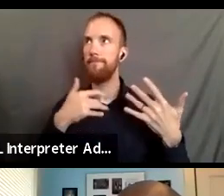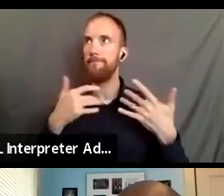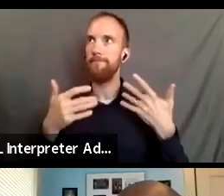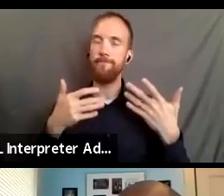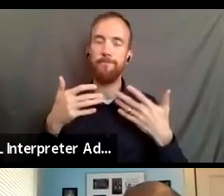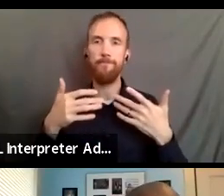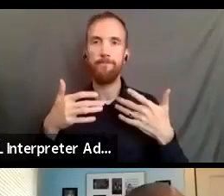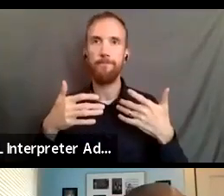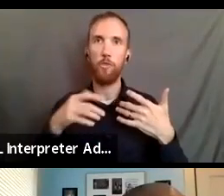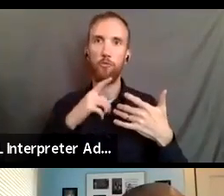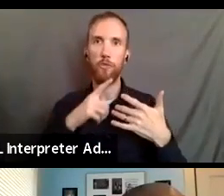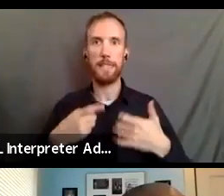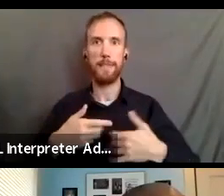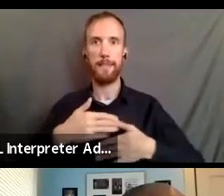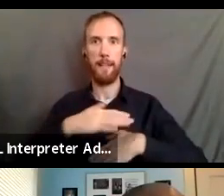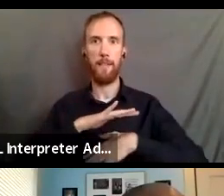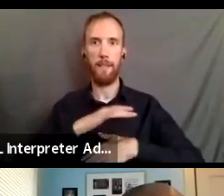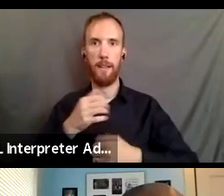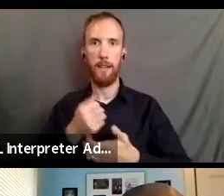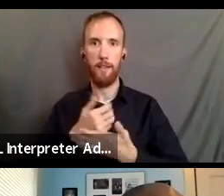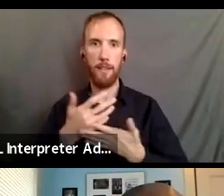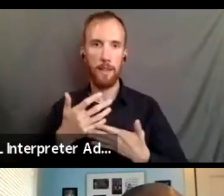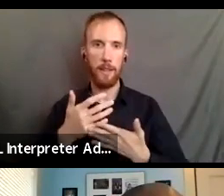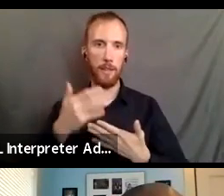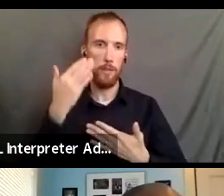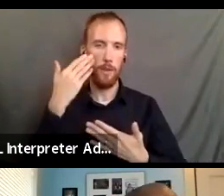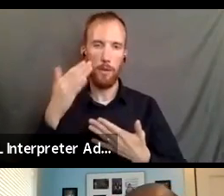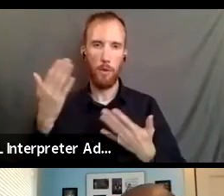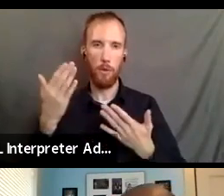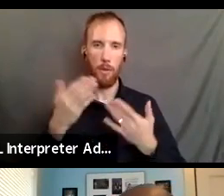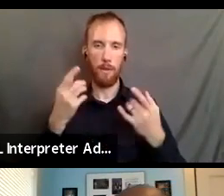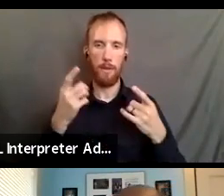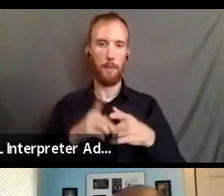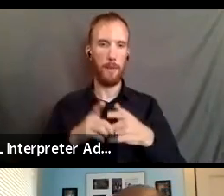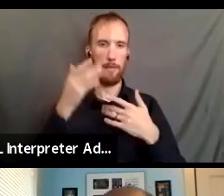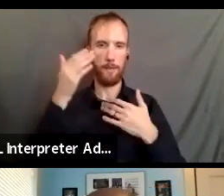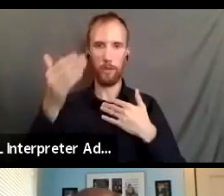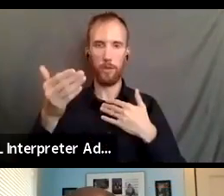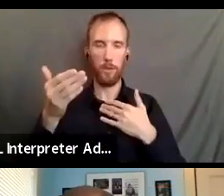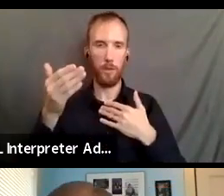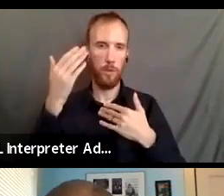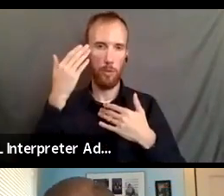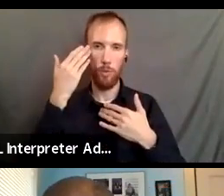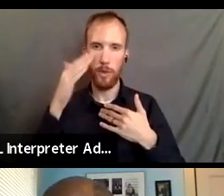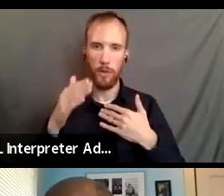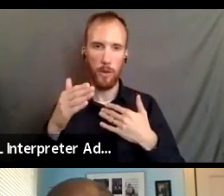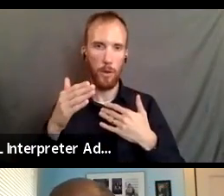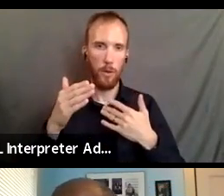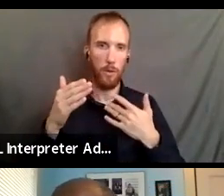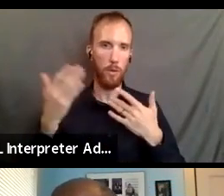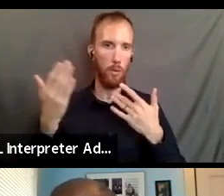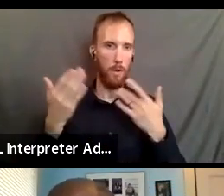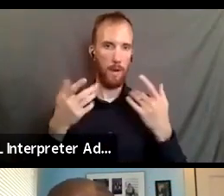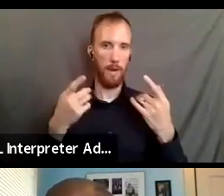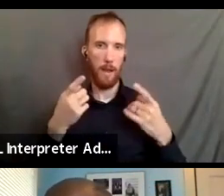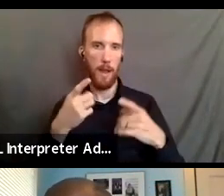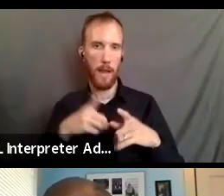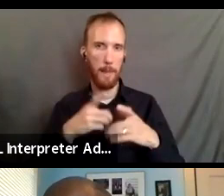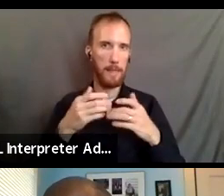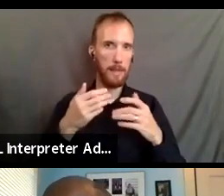lies ahead of us we don't know what what we'll have to do within the next several months